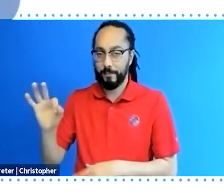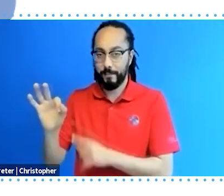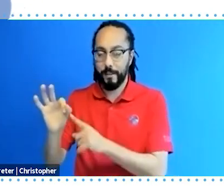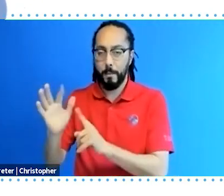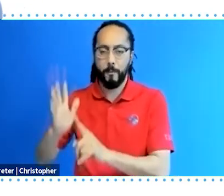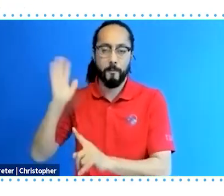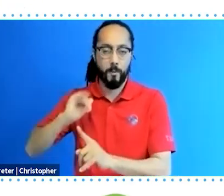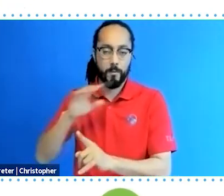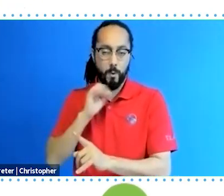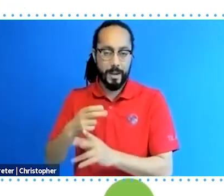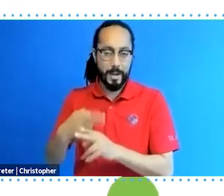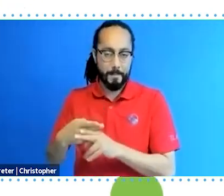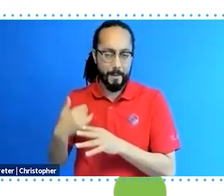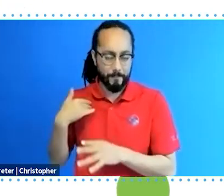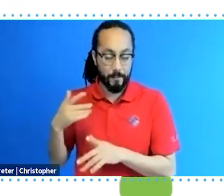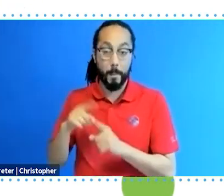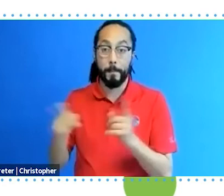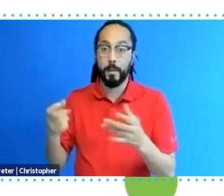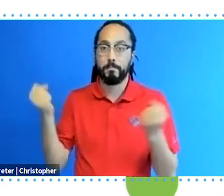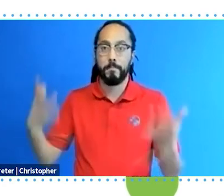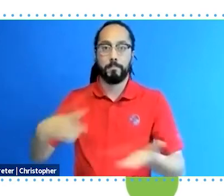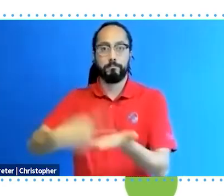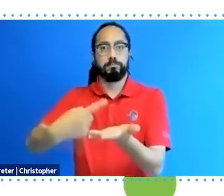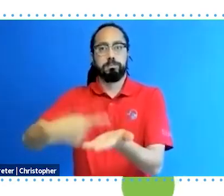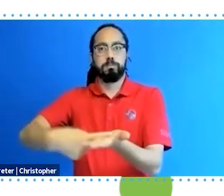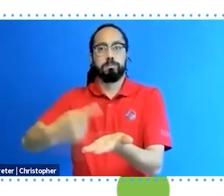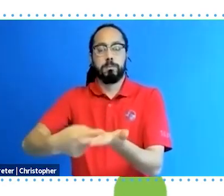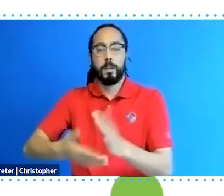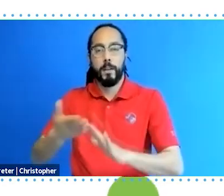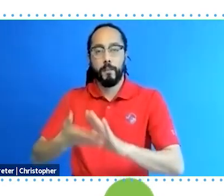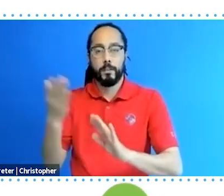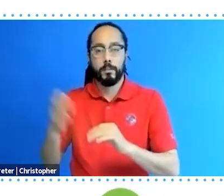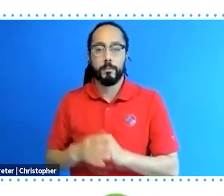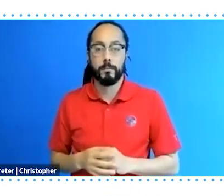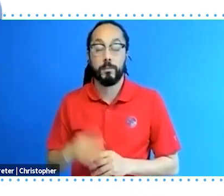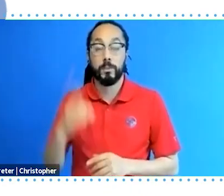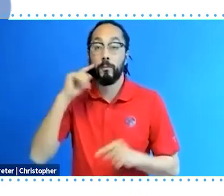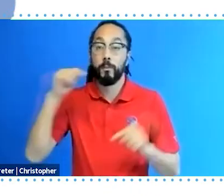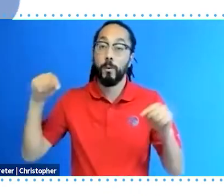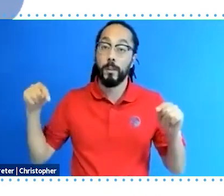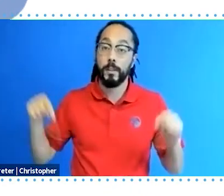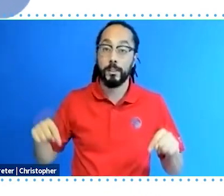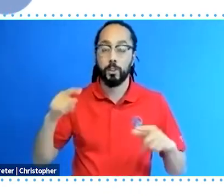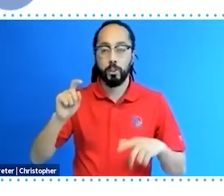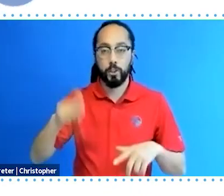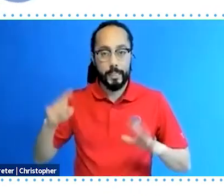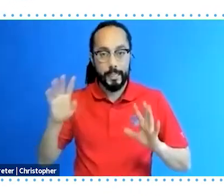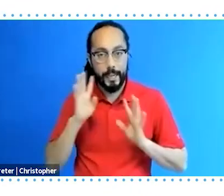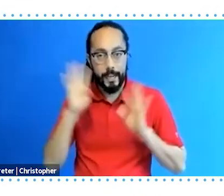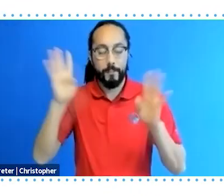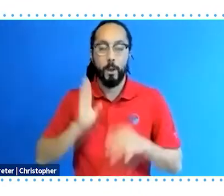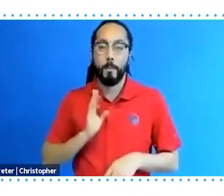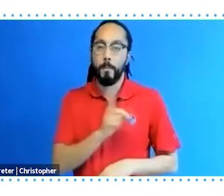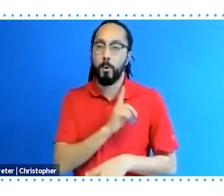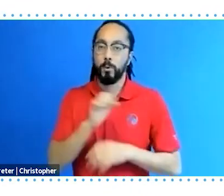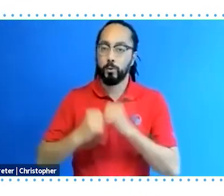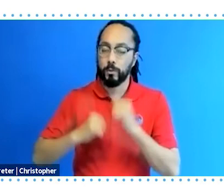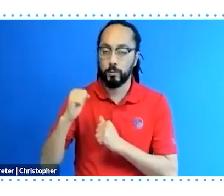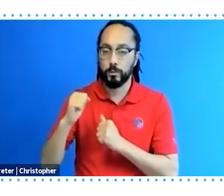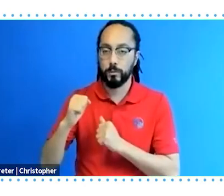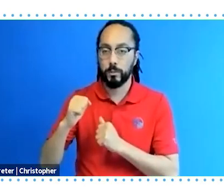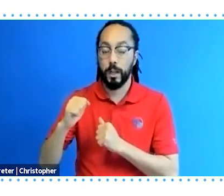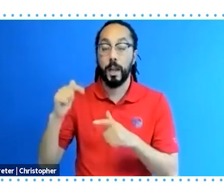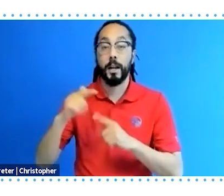these conversations are happening. So for this work, should we innovate our board structures? And included in this work